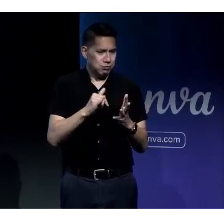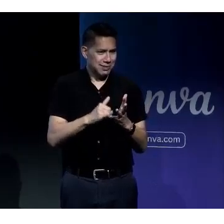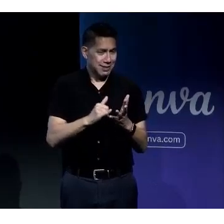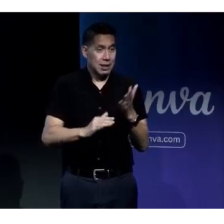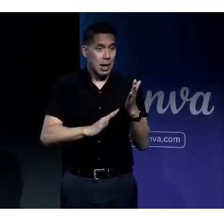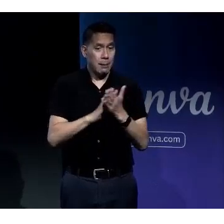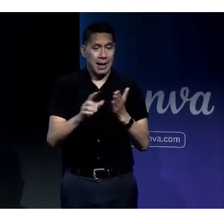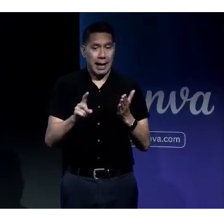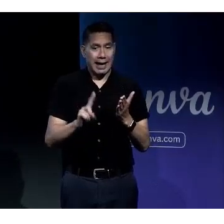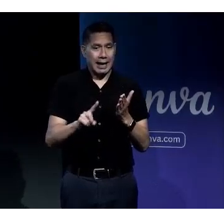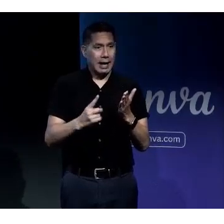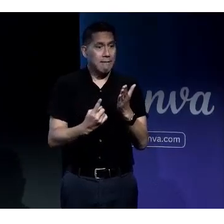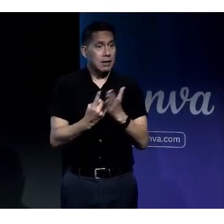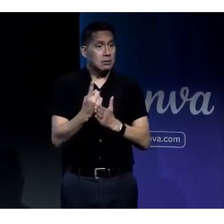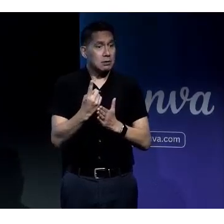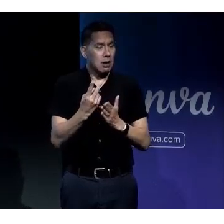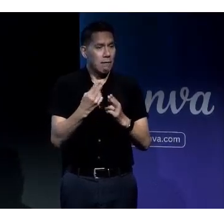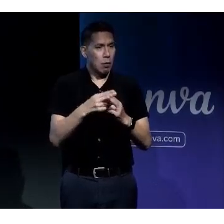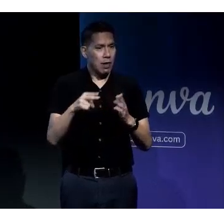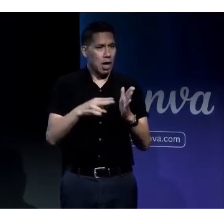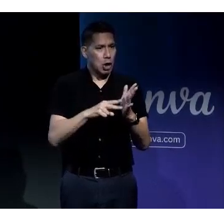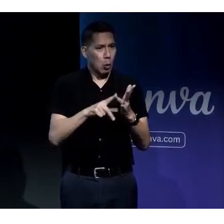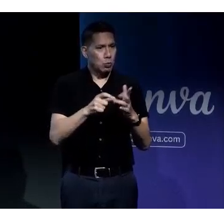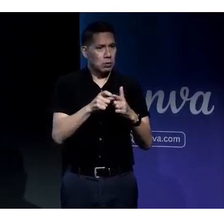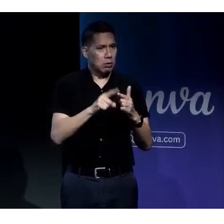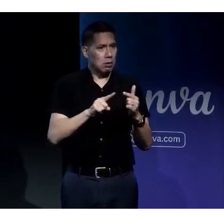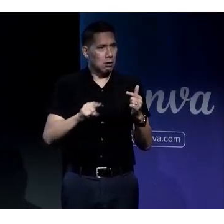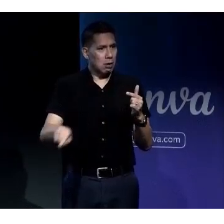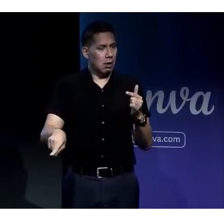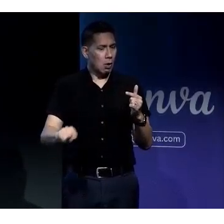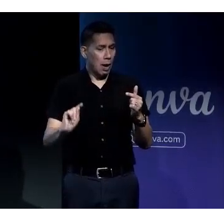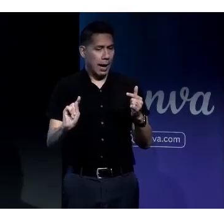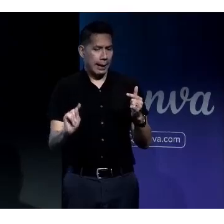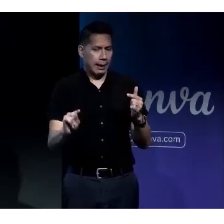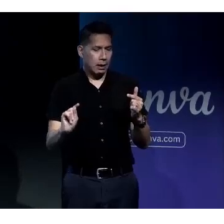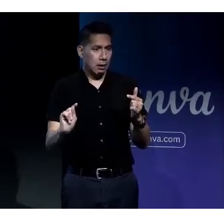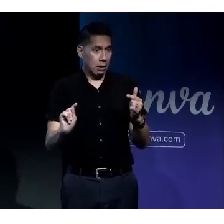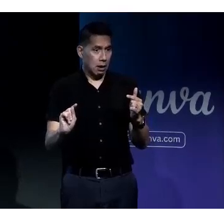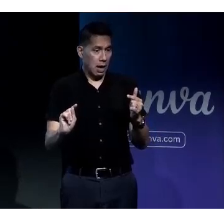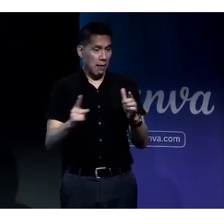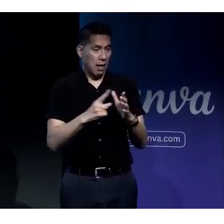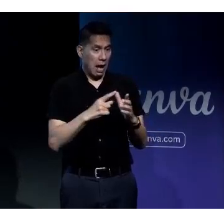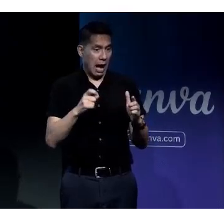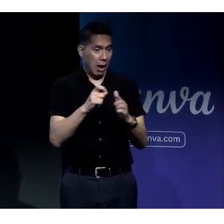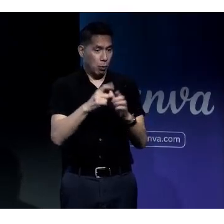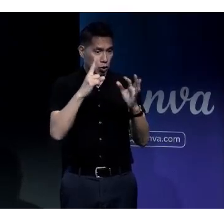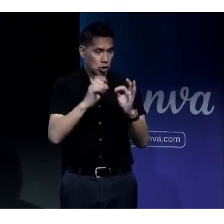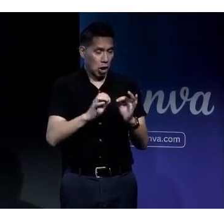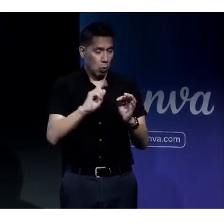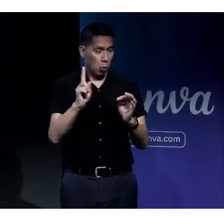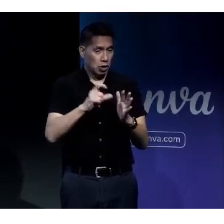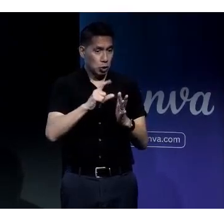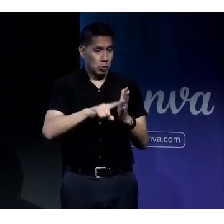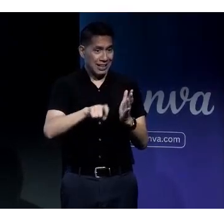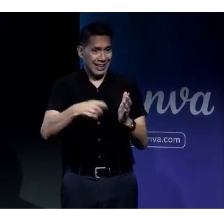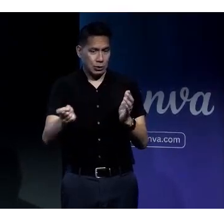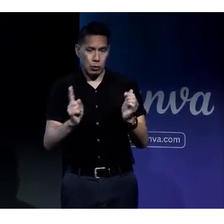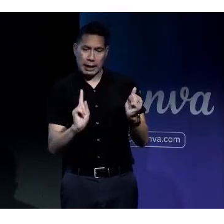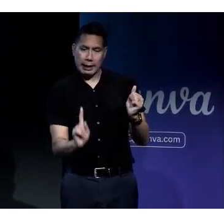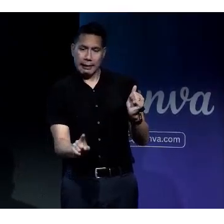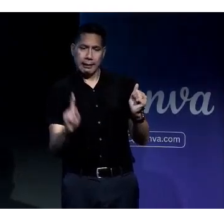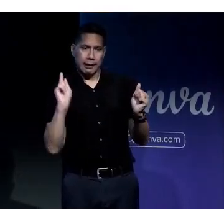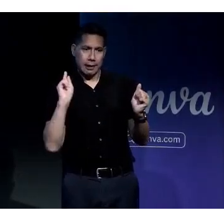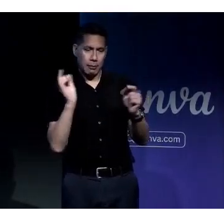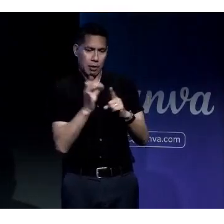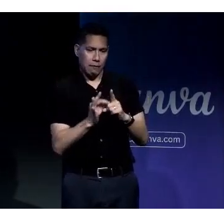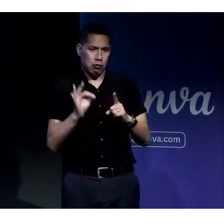click event on the node's associated UI element, and the application can decide what to do after that click. In this case, it'd probably